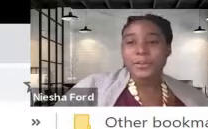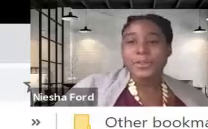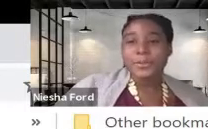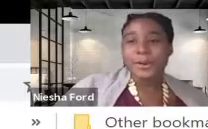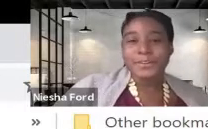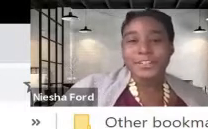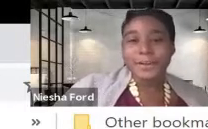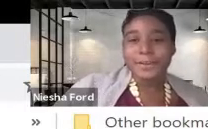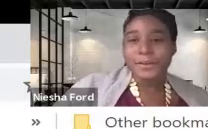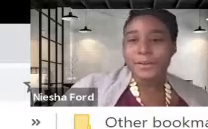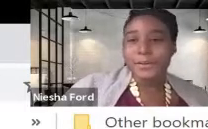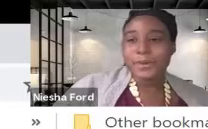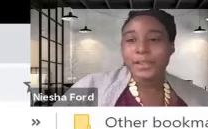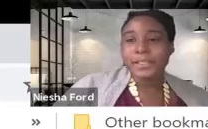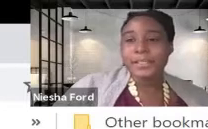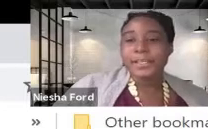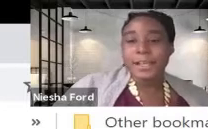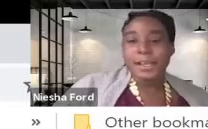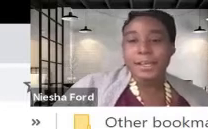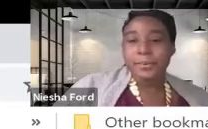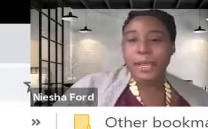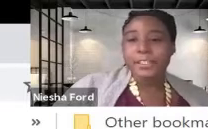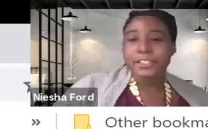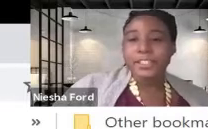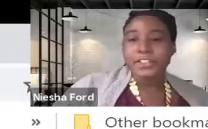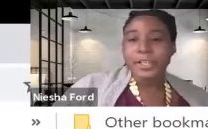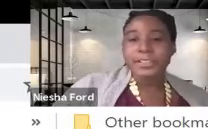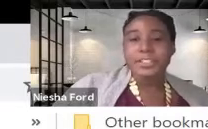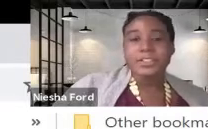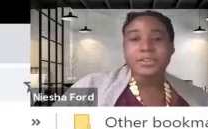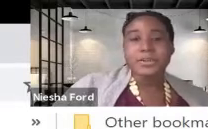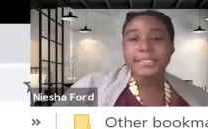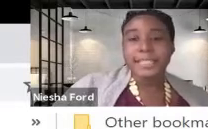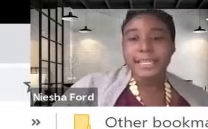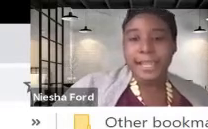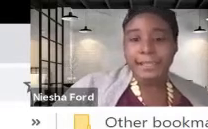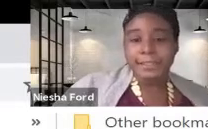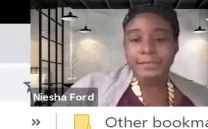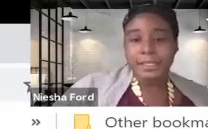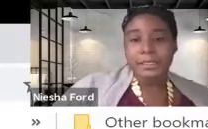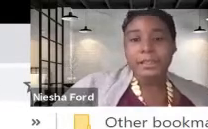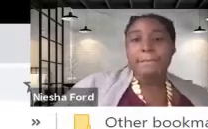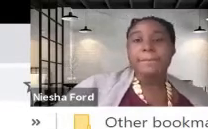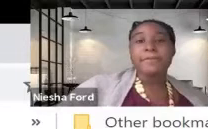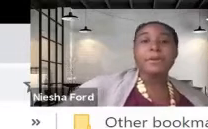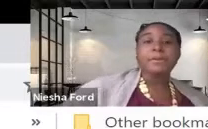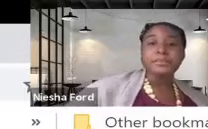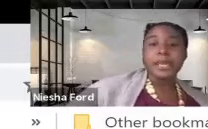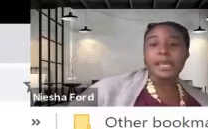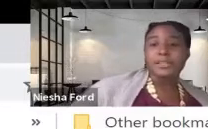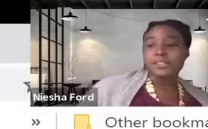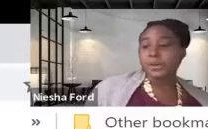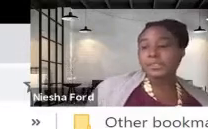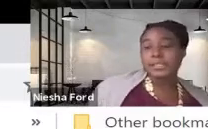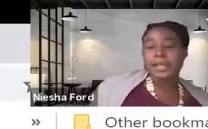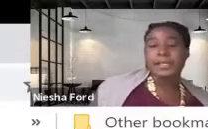thank you so much, Mark, for sharing for group one. We're actually going to transition to the second activity. But before we do